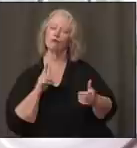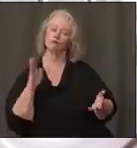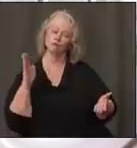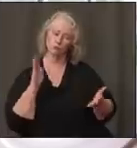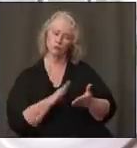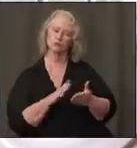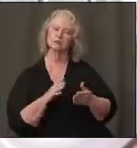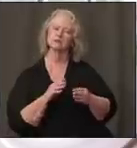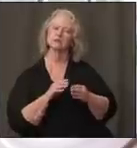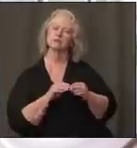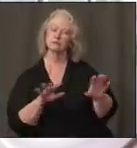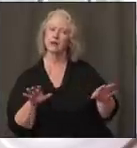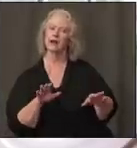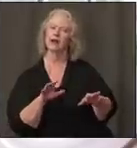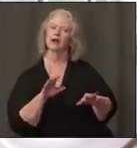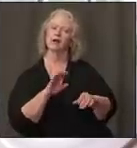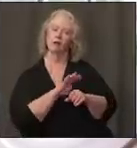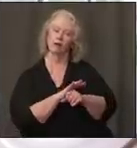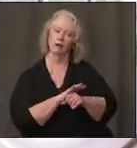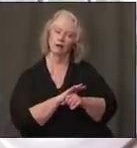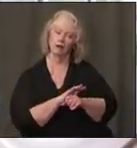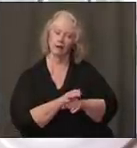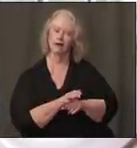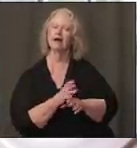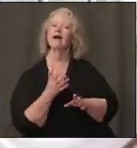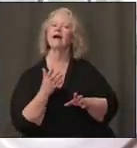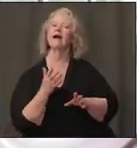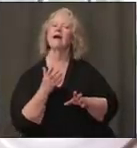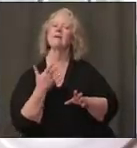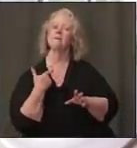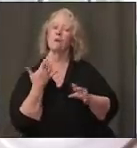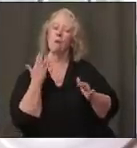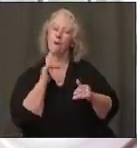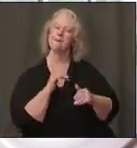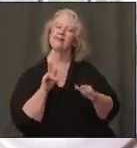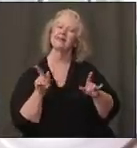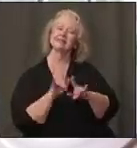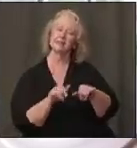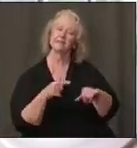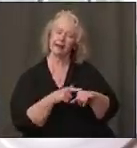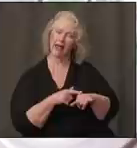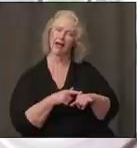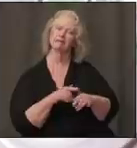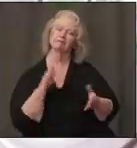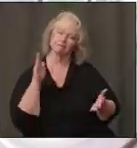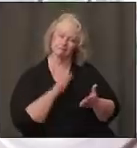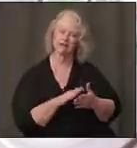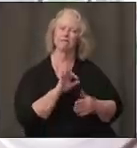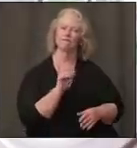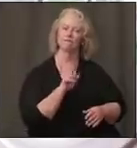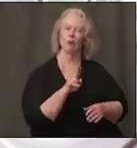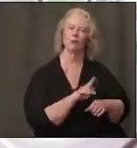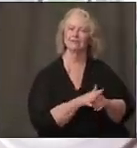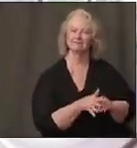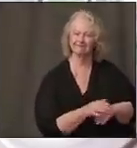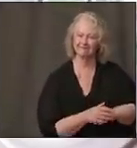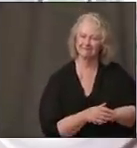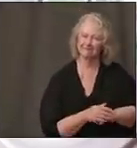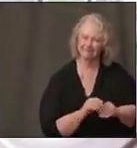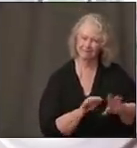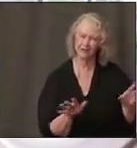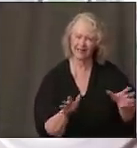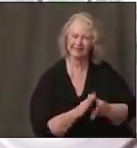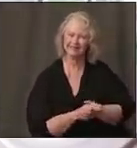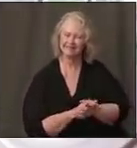spread, hopefully is going to pay dividends in terms of reduced flu spread, and we'll capture some of the productivity gains from reduced flu transmission as a result of all